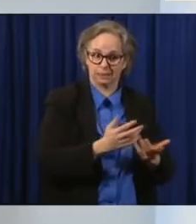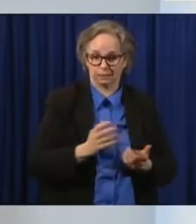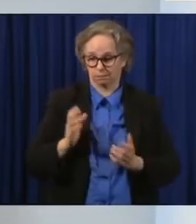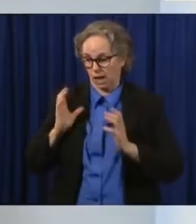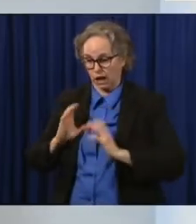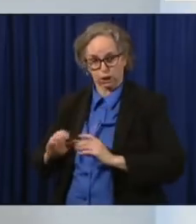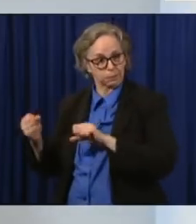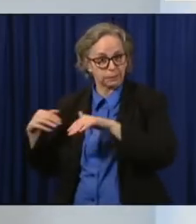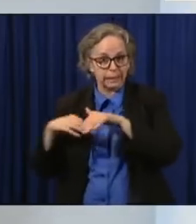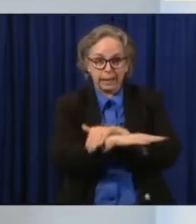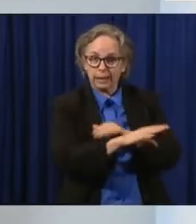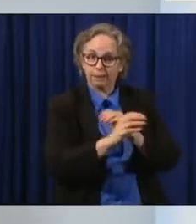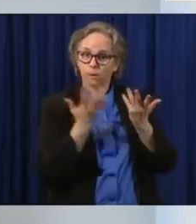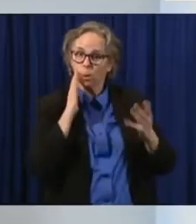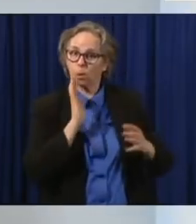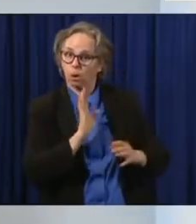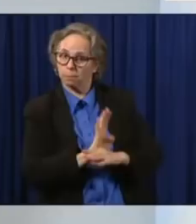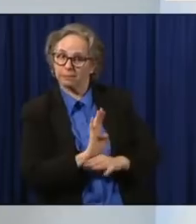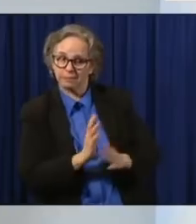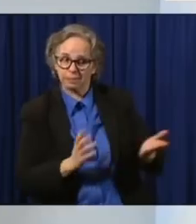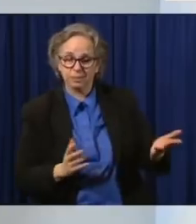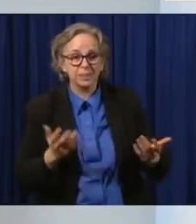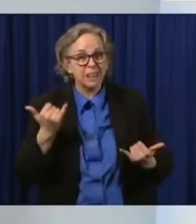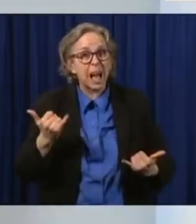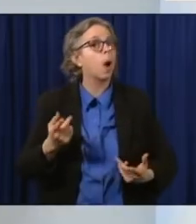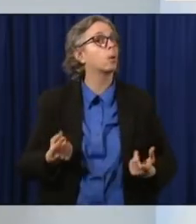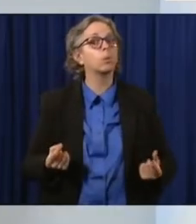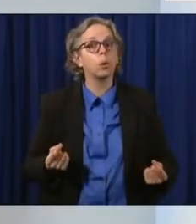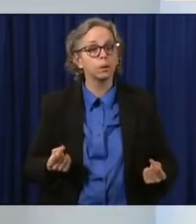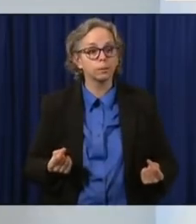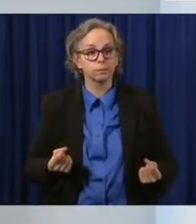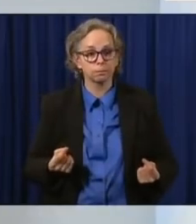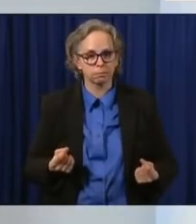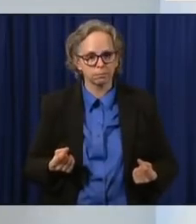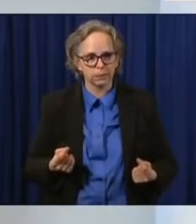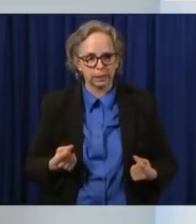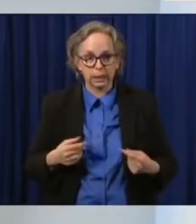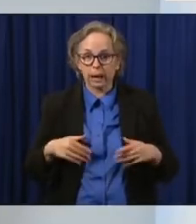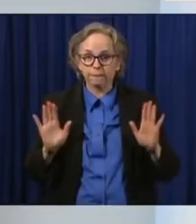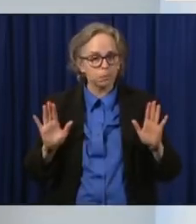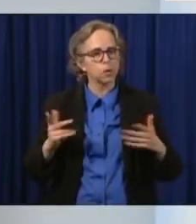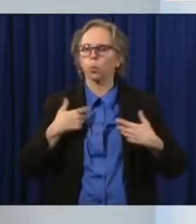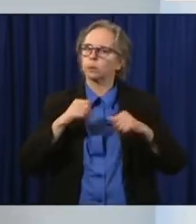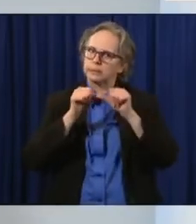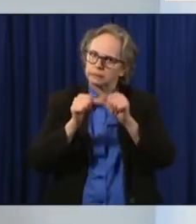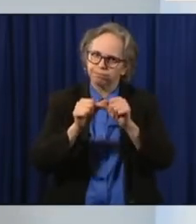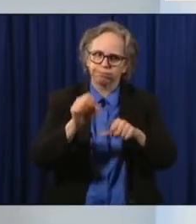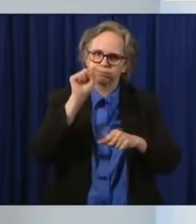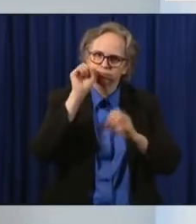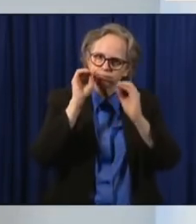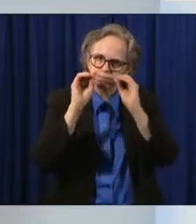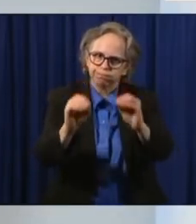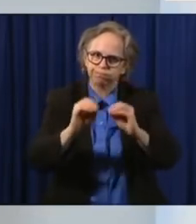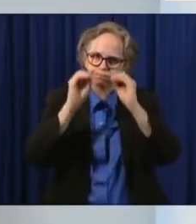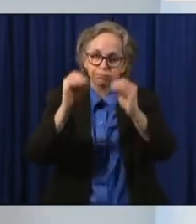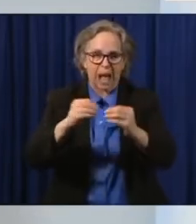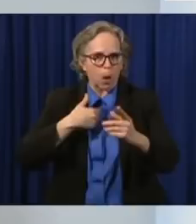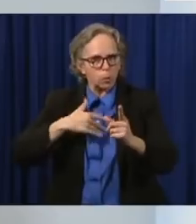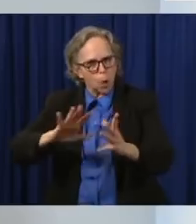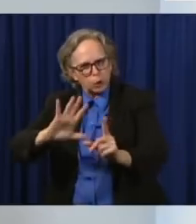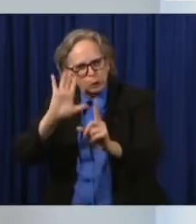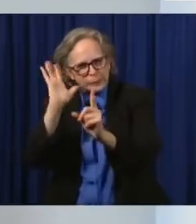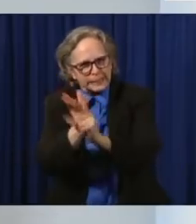goal is, frankly, to just continue to educate and persuade all of our fellow Ohioans to do the right thing by each